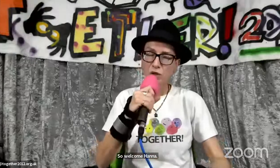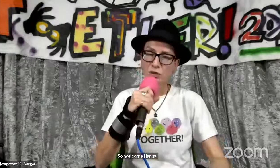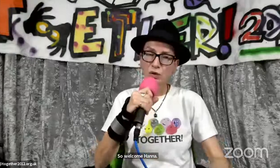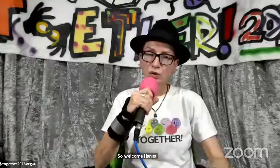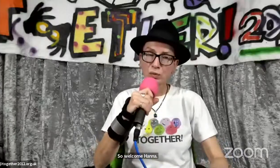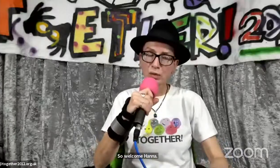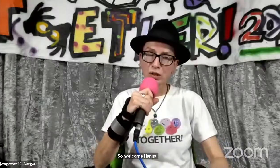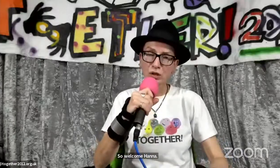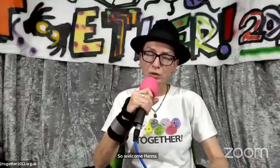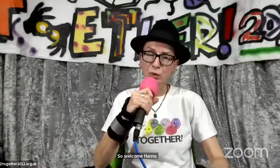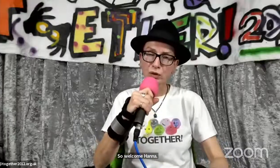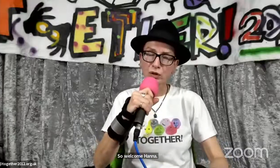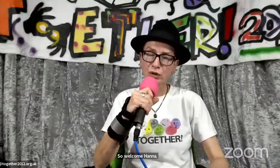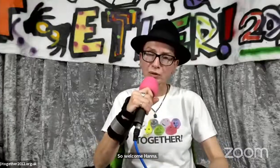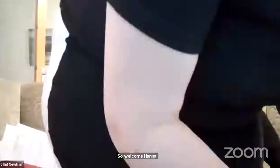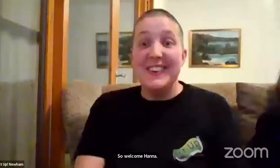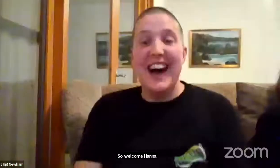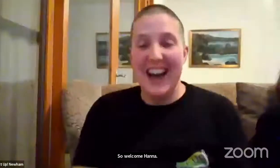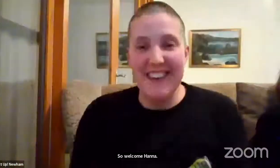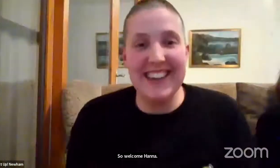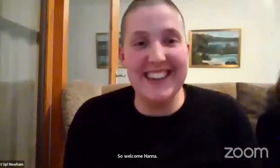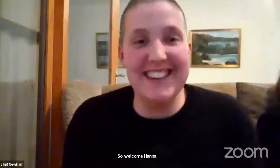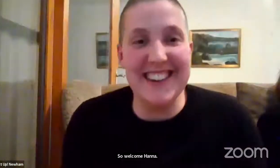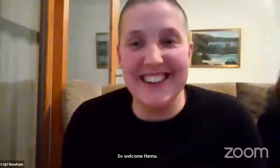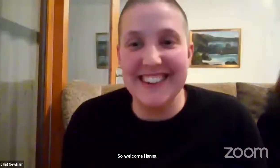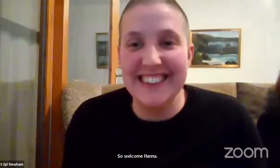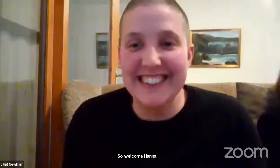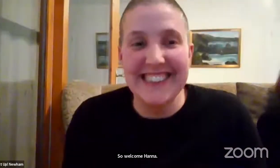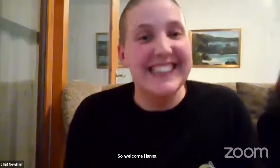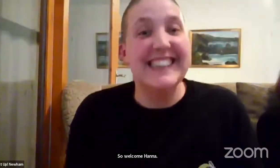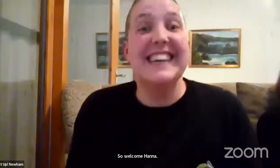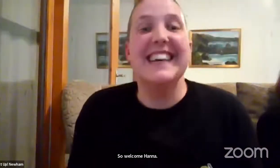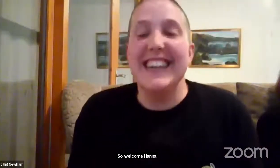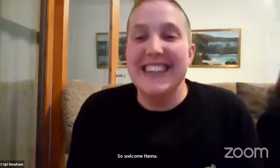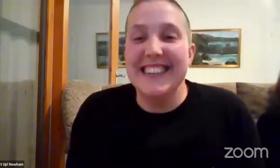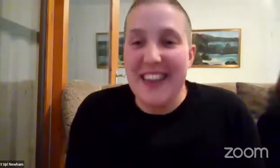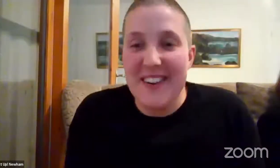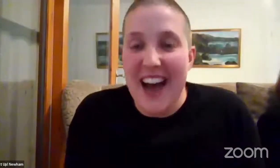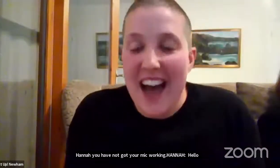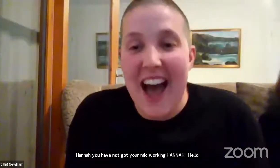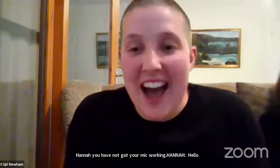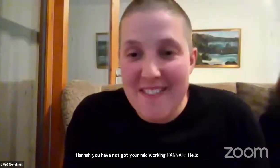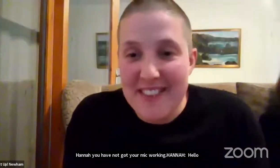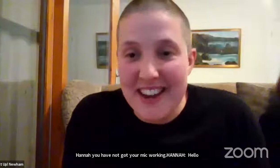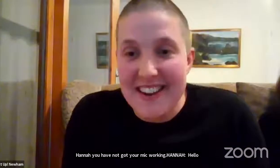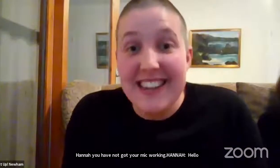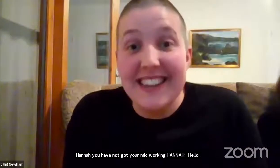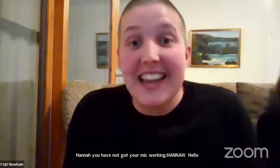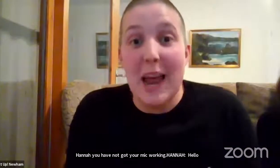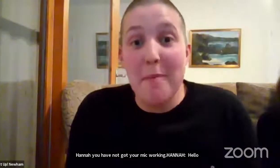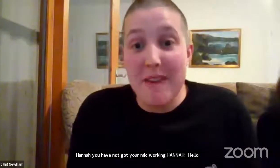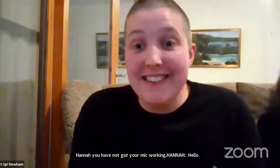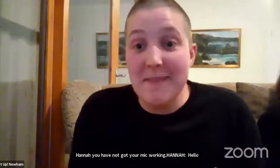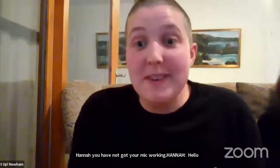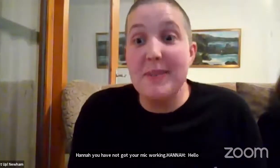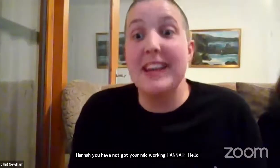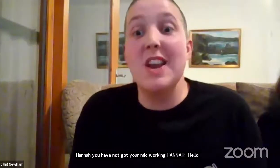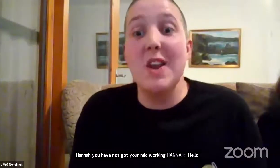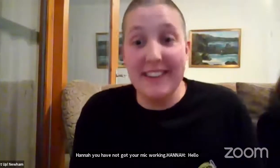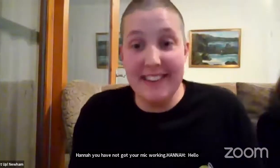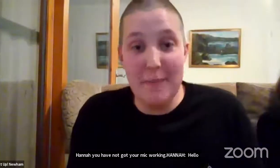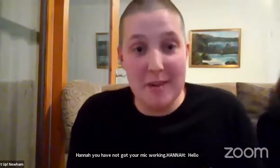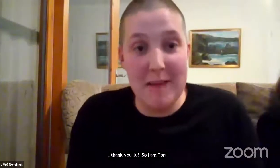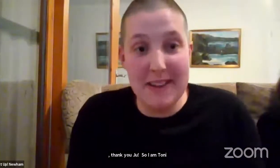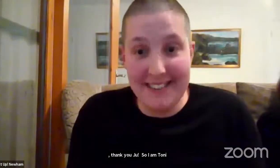Hannah, you haven't got your mic working. Hello, thank you, Ju. So, I Am Toni is a collaboration